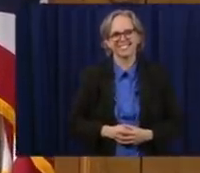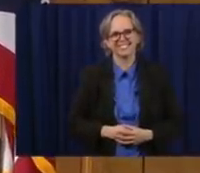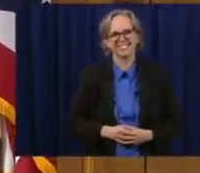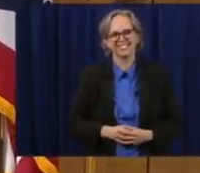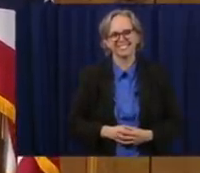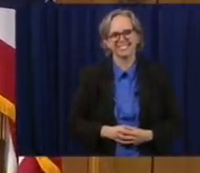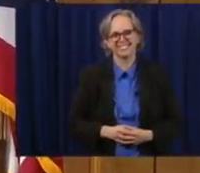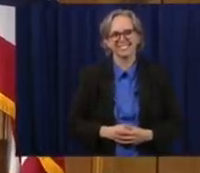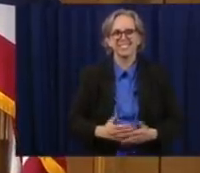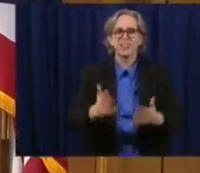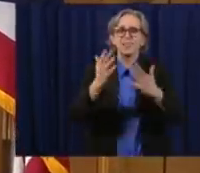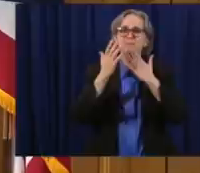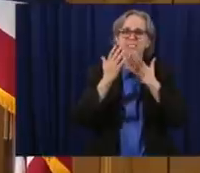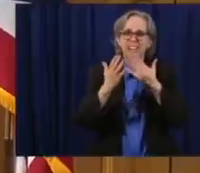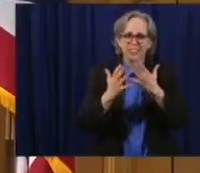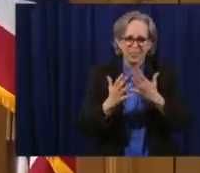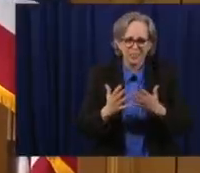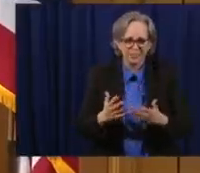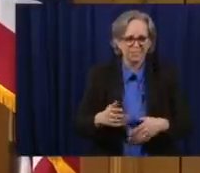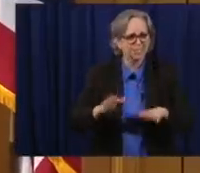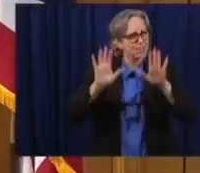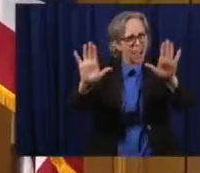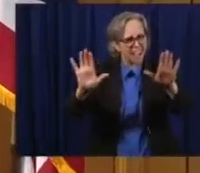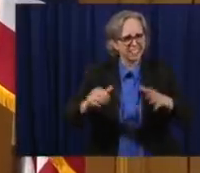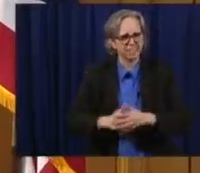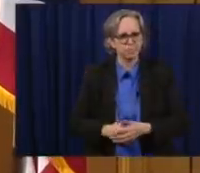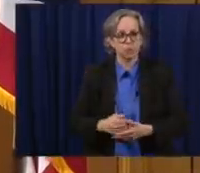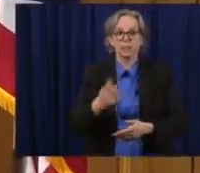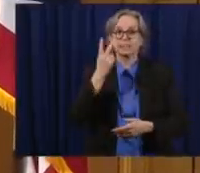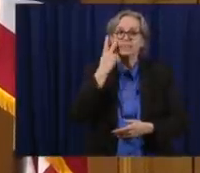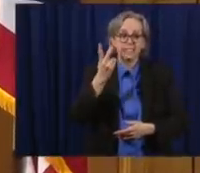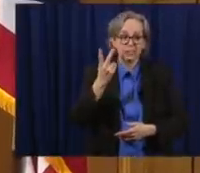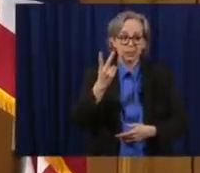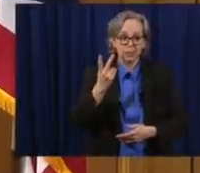Thank you very much. That was great. We'll see you all,